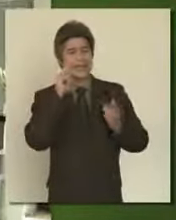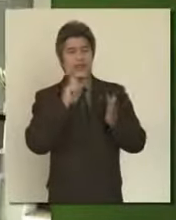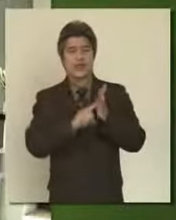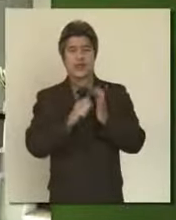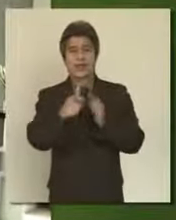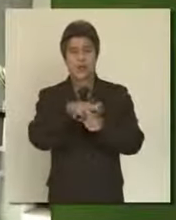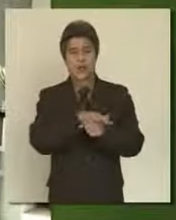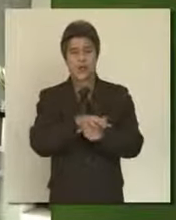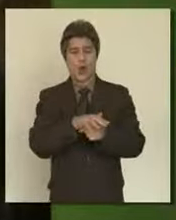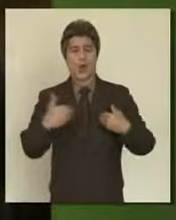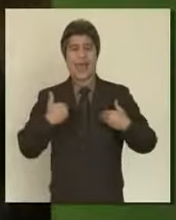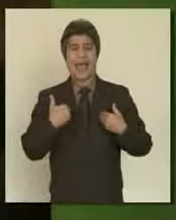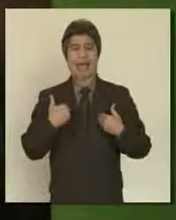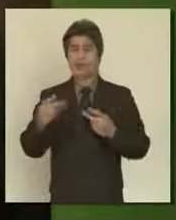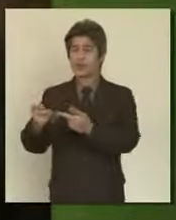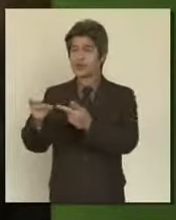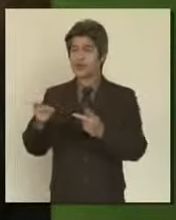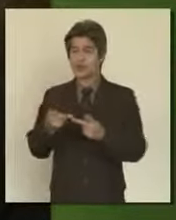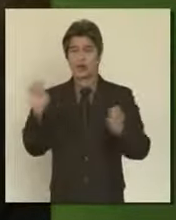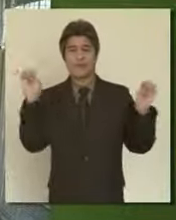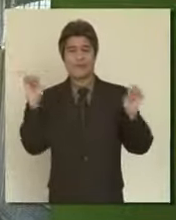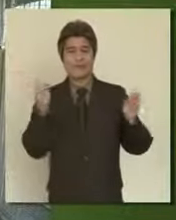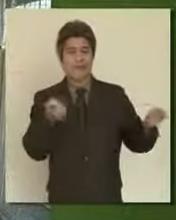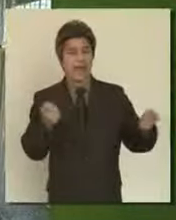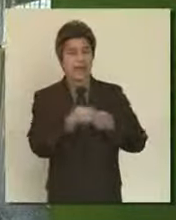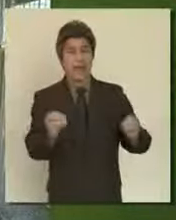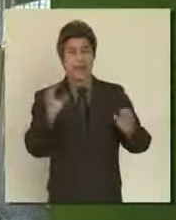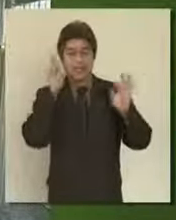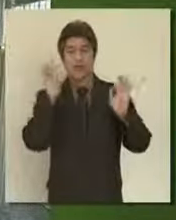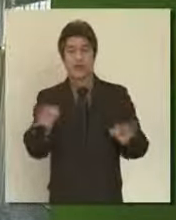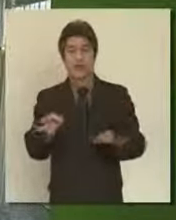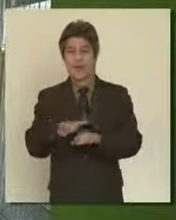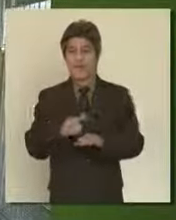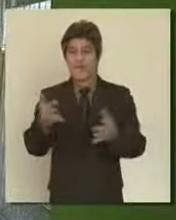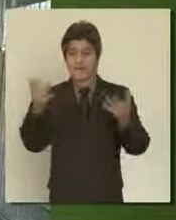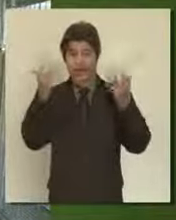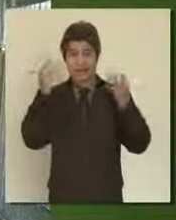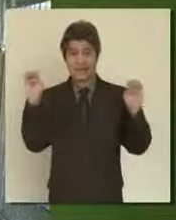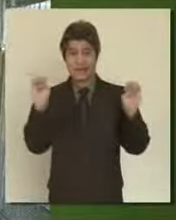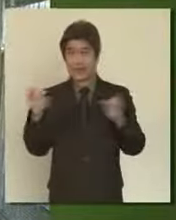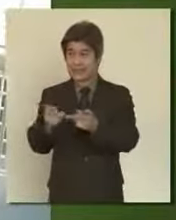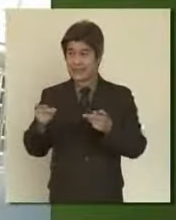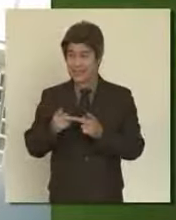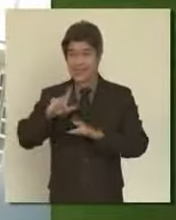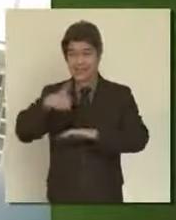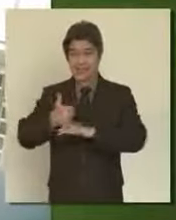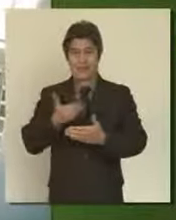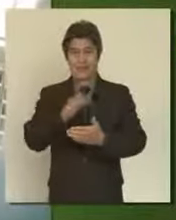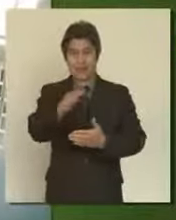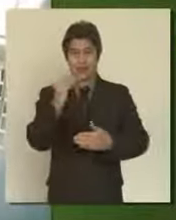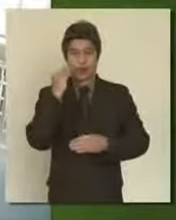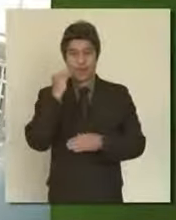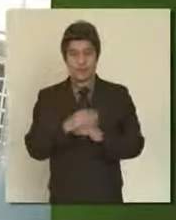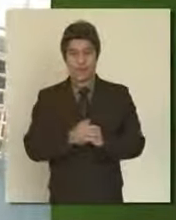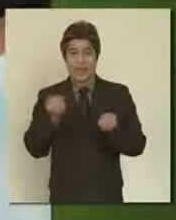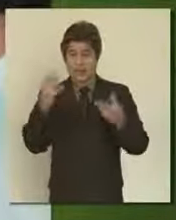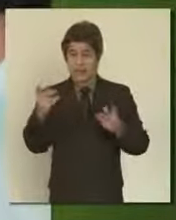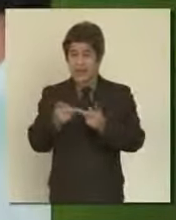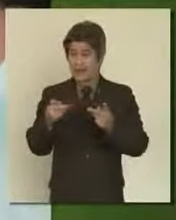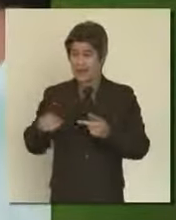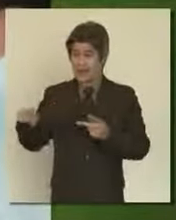Consider checking with your local animal shelter or emergency management office to determine if a pet-friendly emergency shelter will be set up near your location.